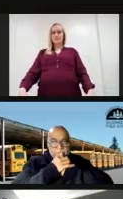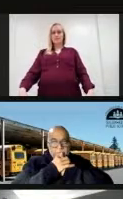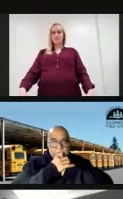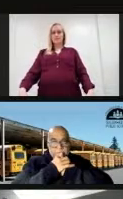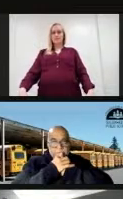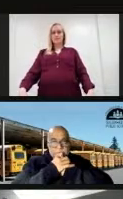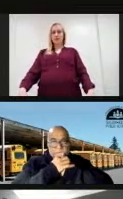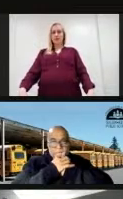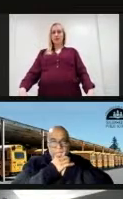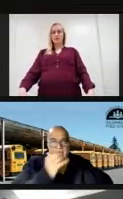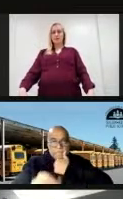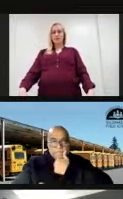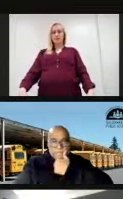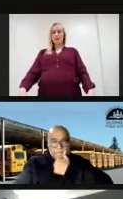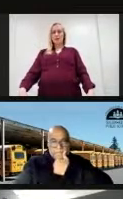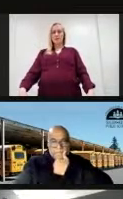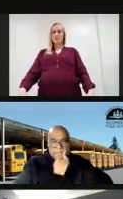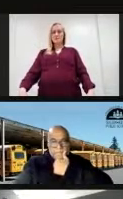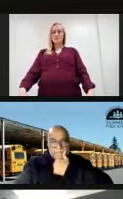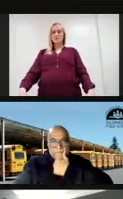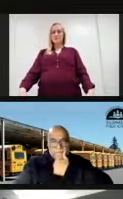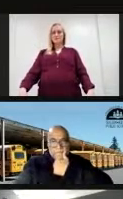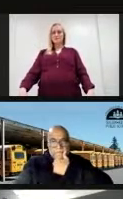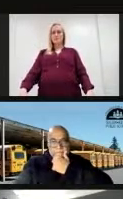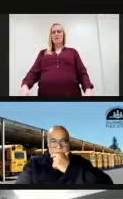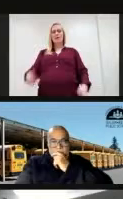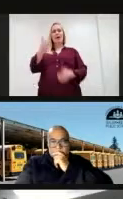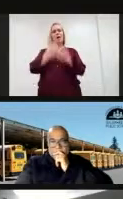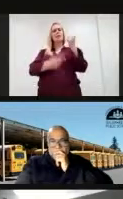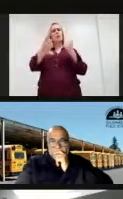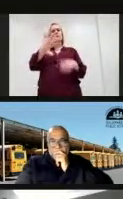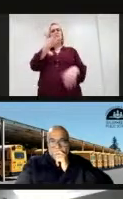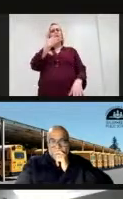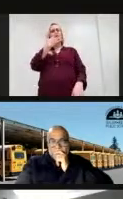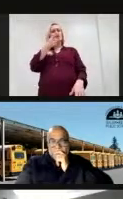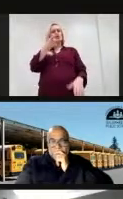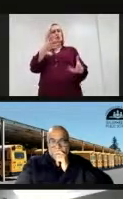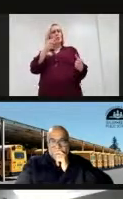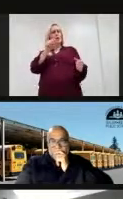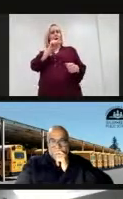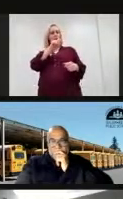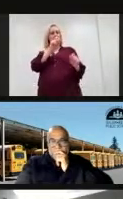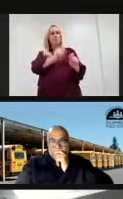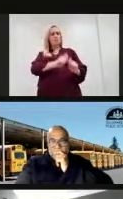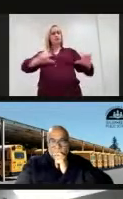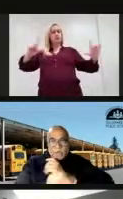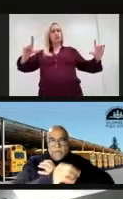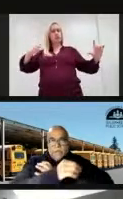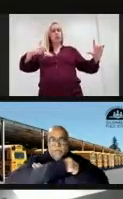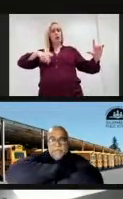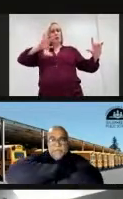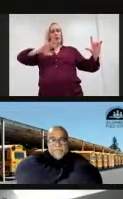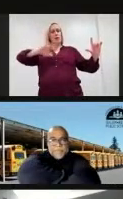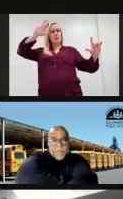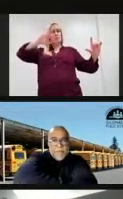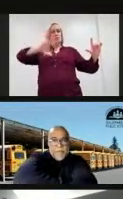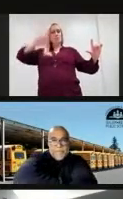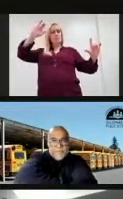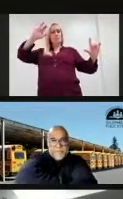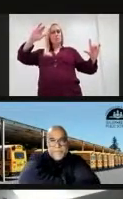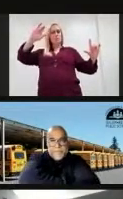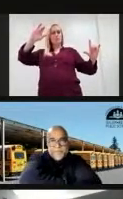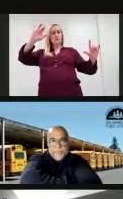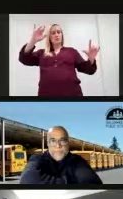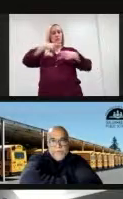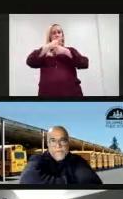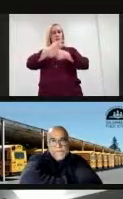Let's see. What's everyone's preference? Do you want to have Alice zoom in and we can all take some time to read